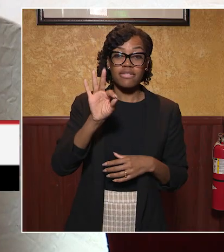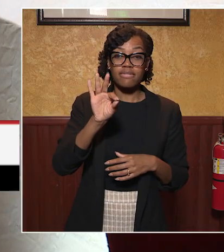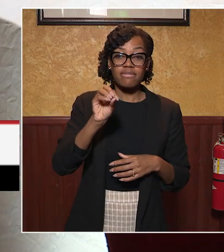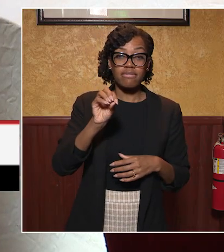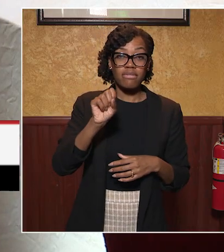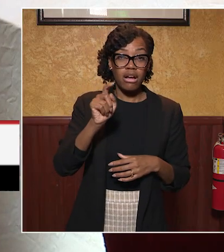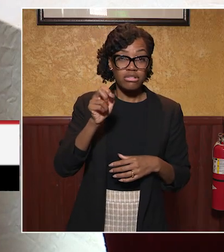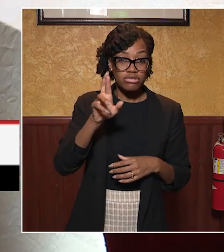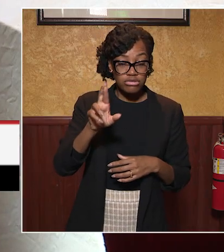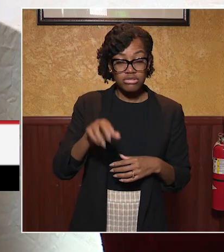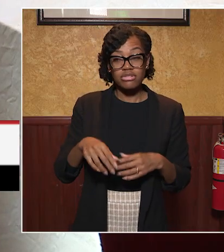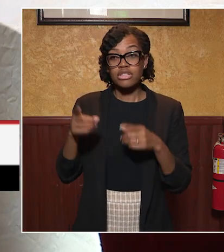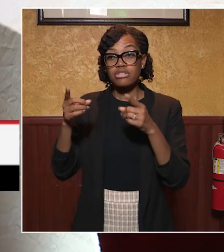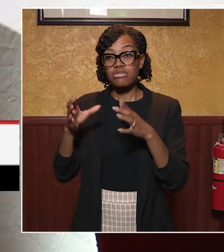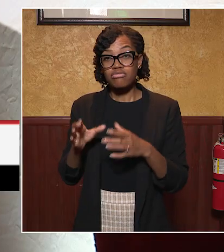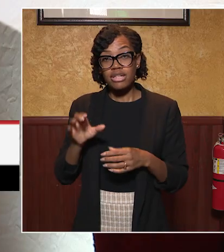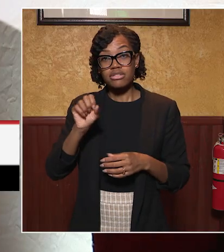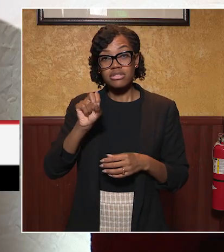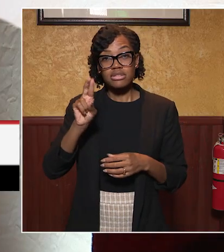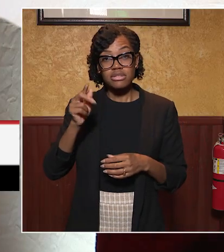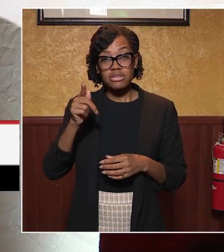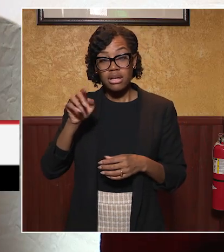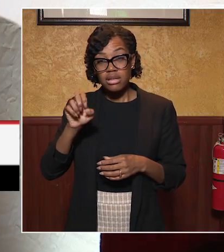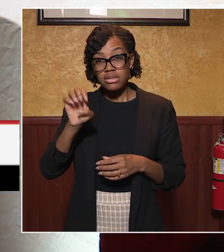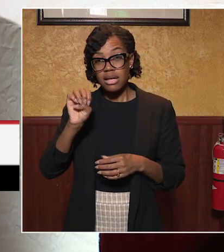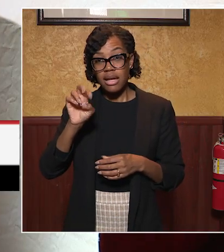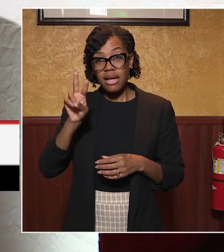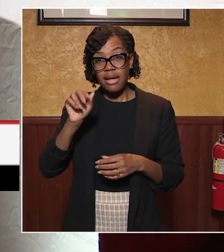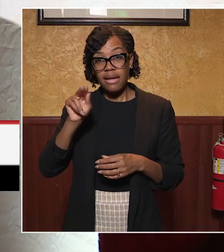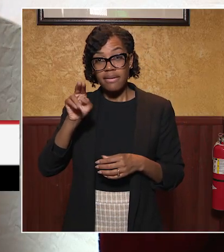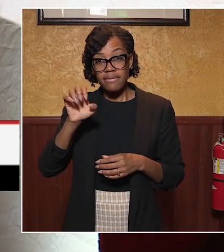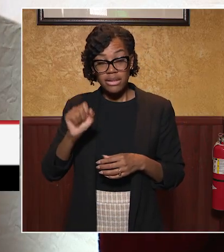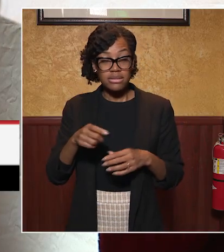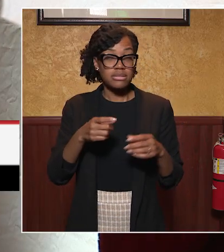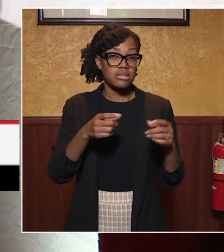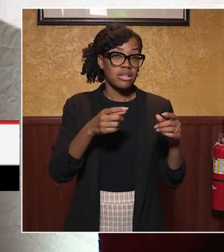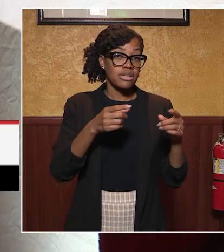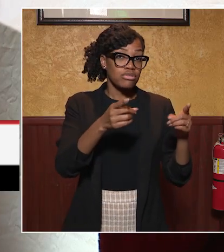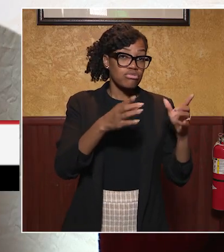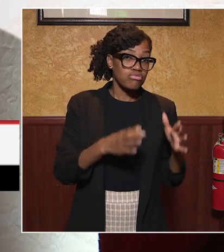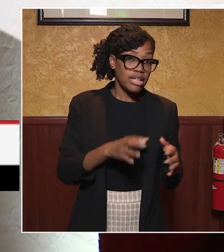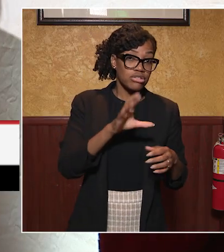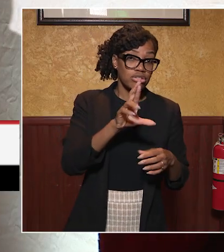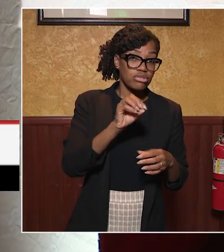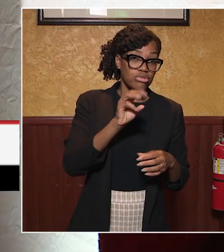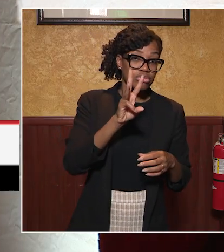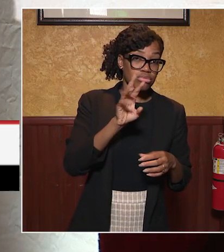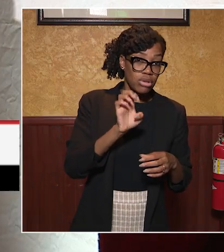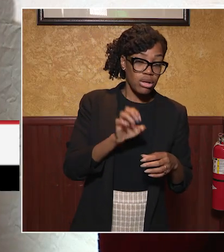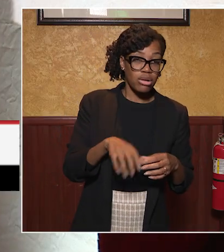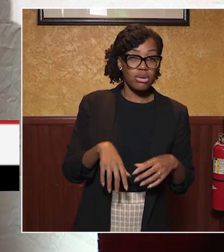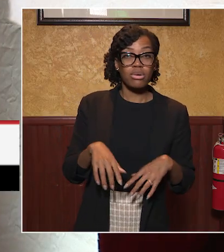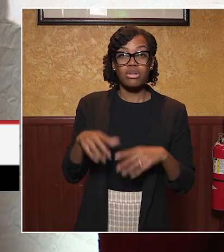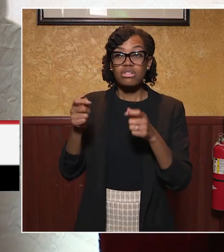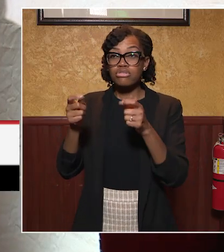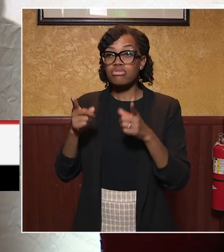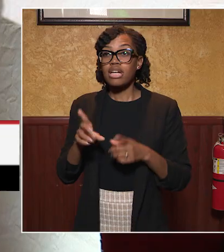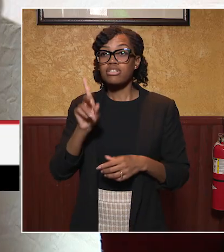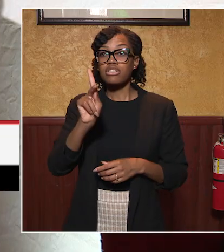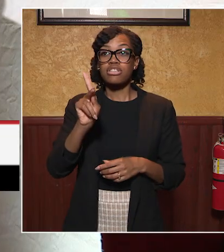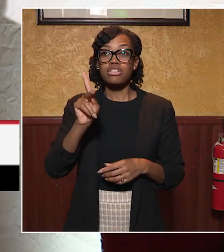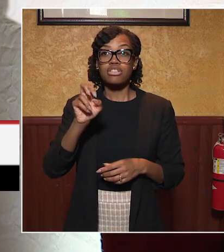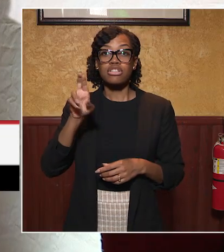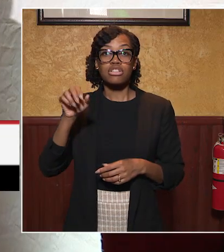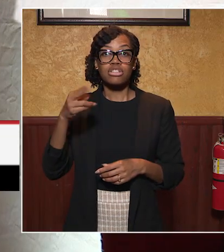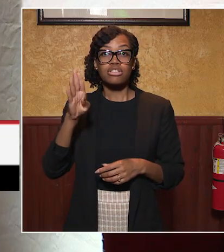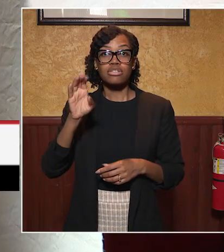Suggs-Evans, Director Sharon Kirschbaum, Director Tiffany Crow, and our new director of the Mayor's